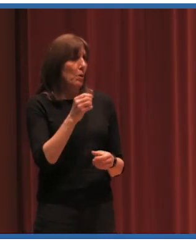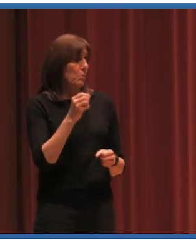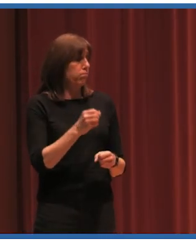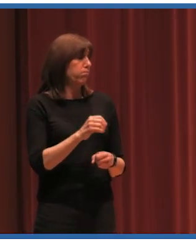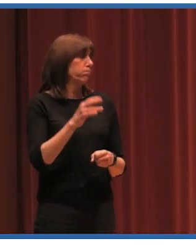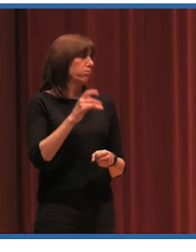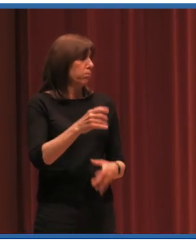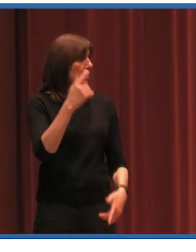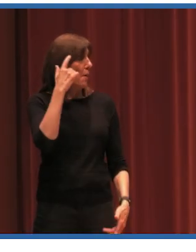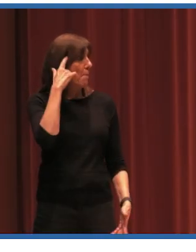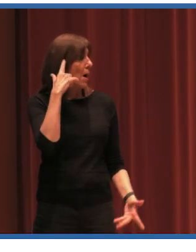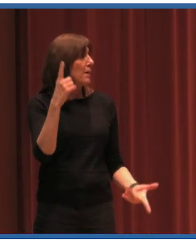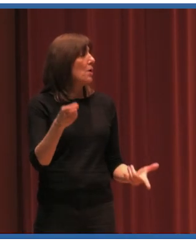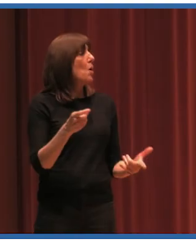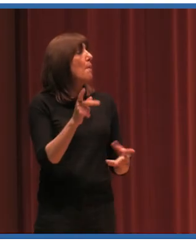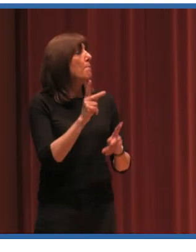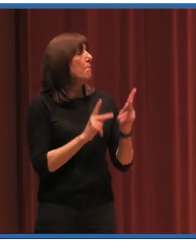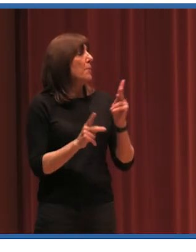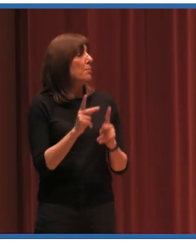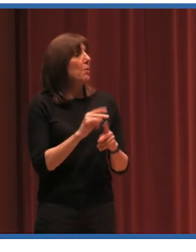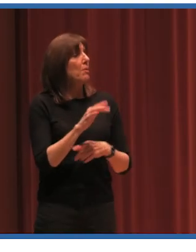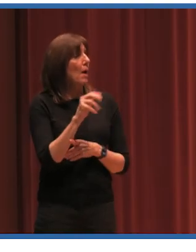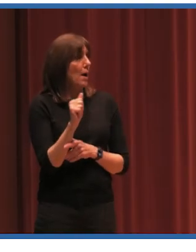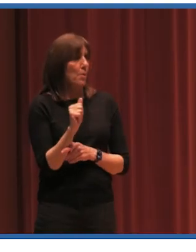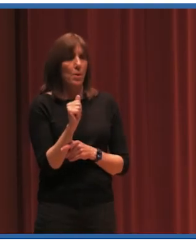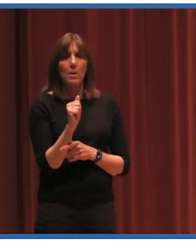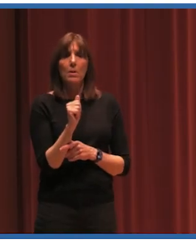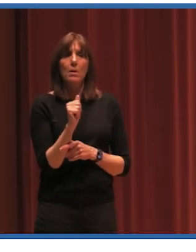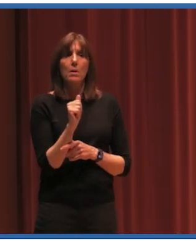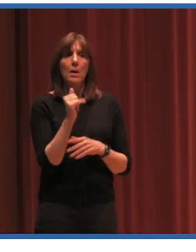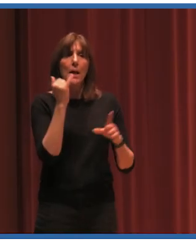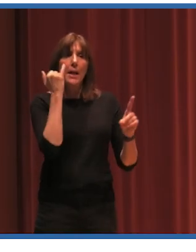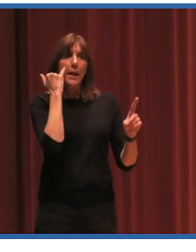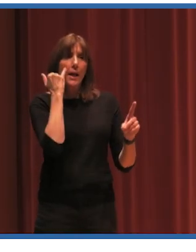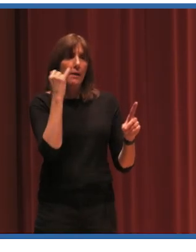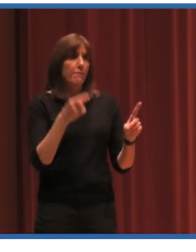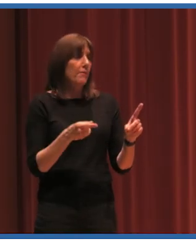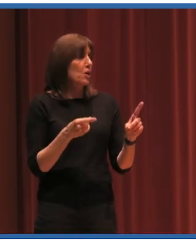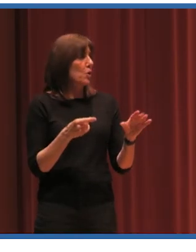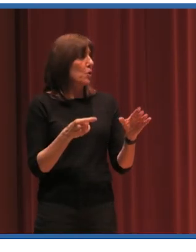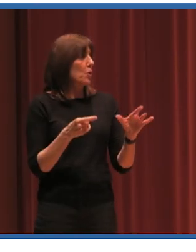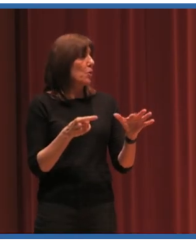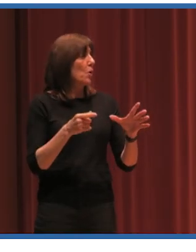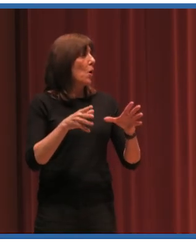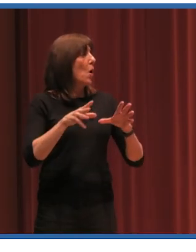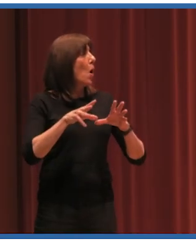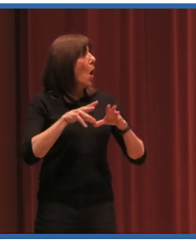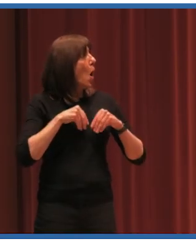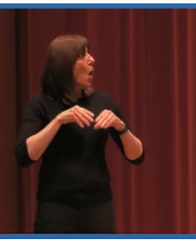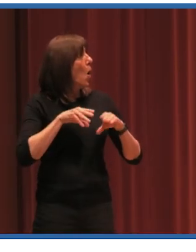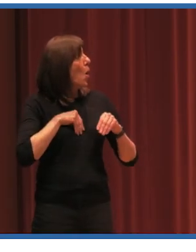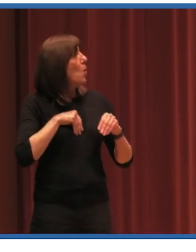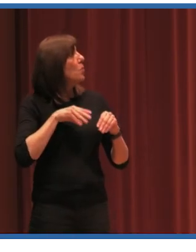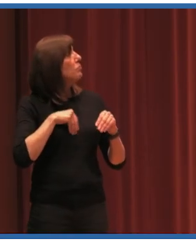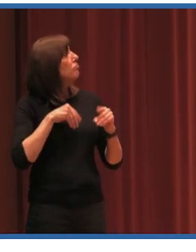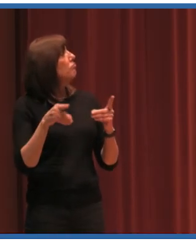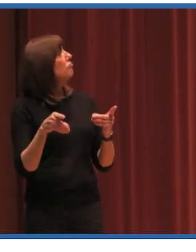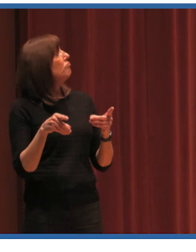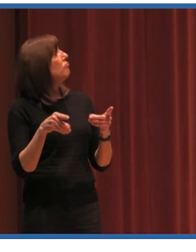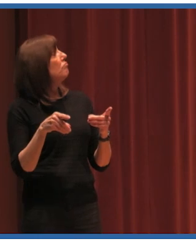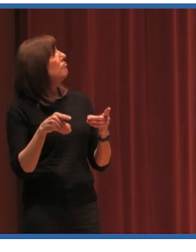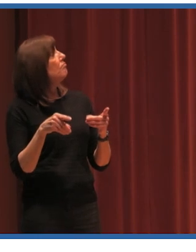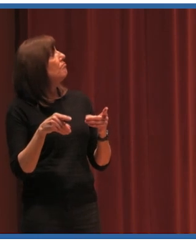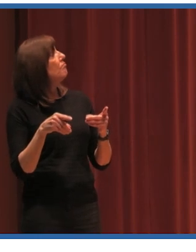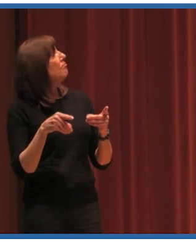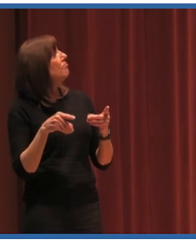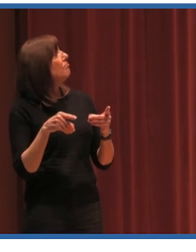that people in Iowa, if you own concentrated animal feeding operations, you have to have a manure